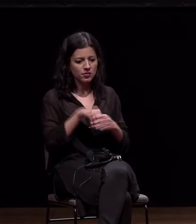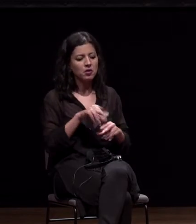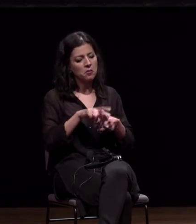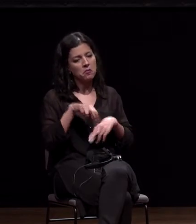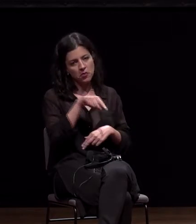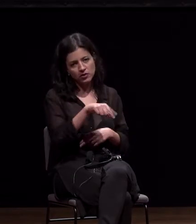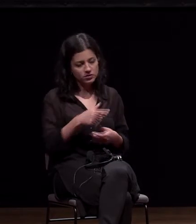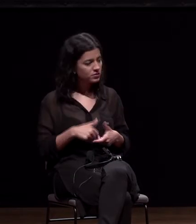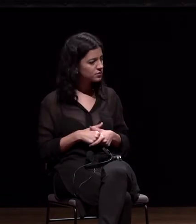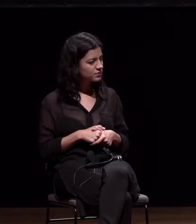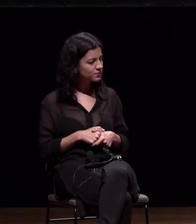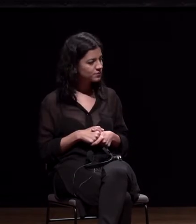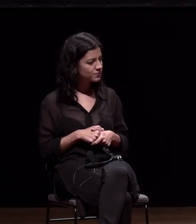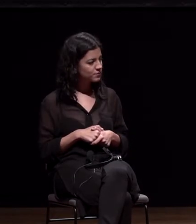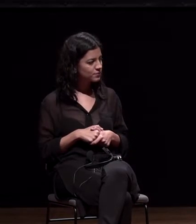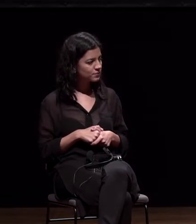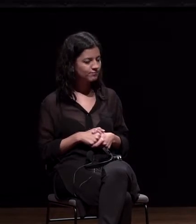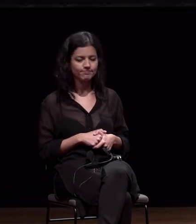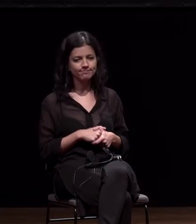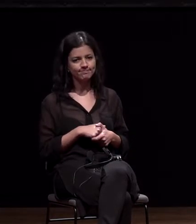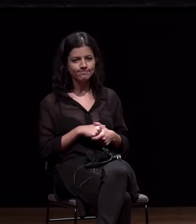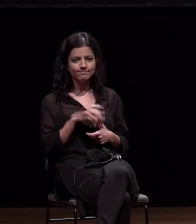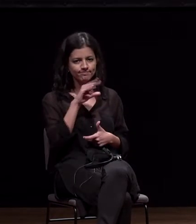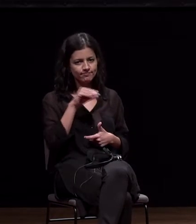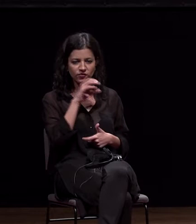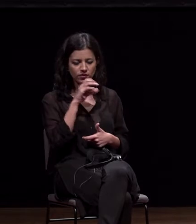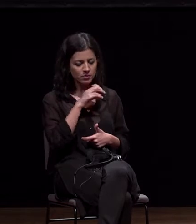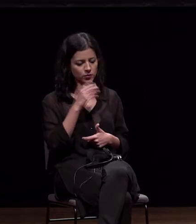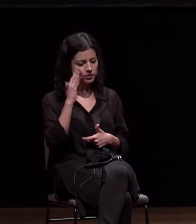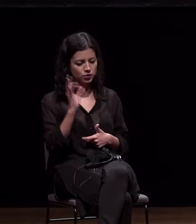razones justificables también. Estamos ya todos demasiado precários.